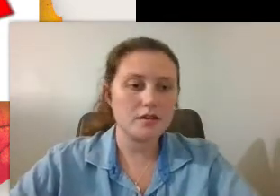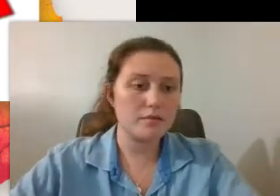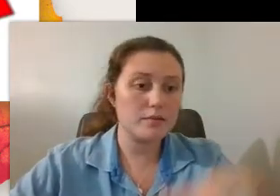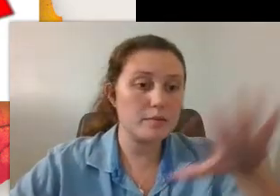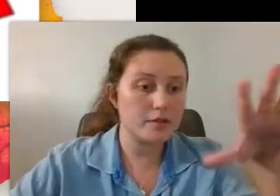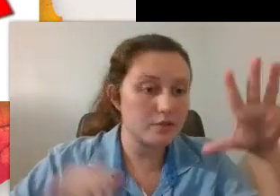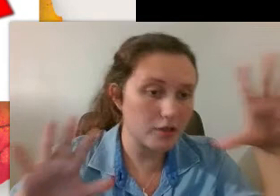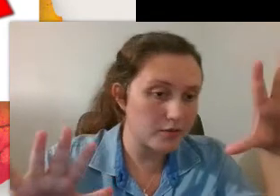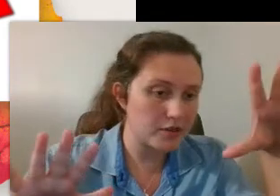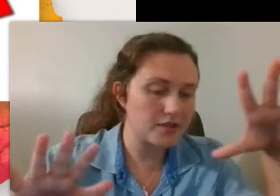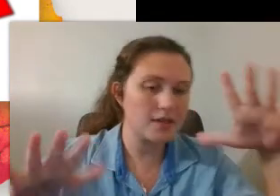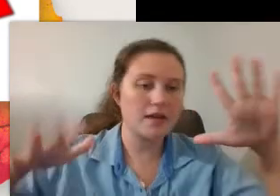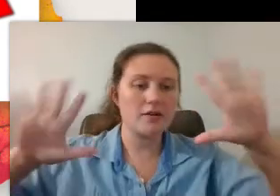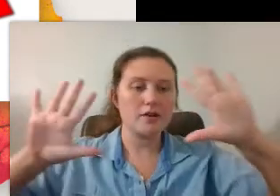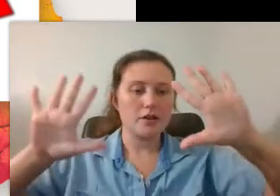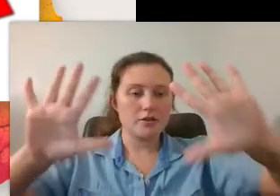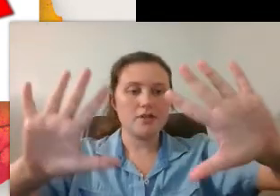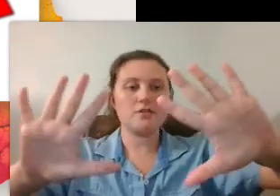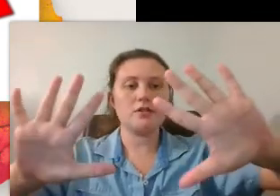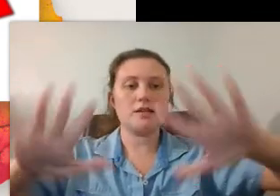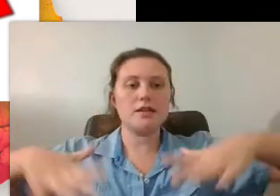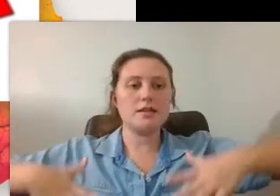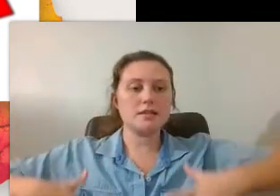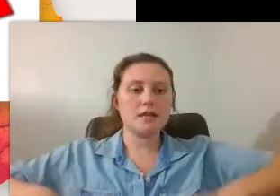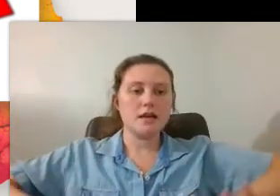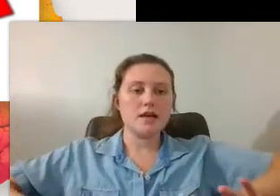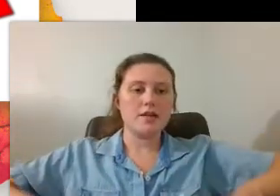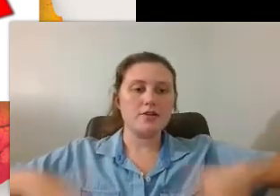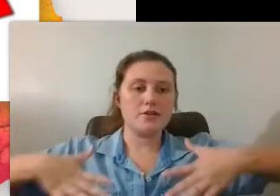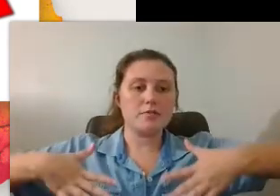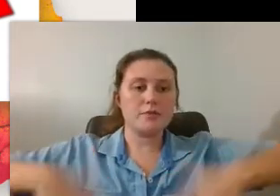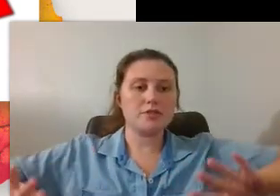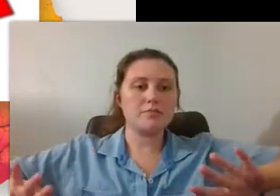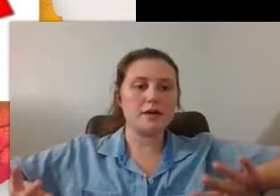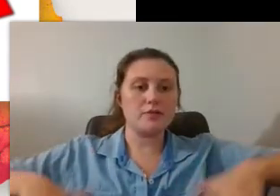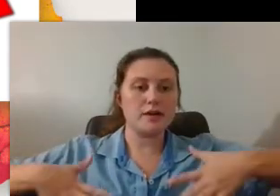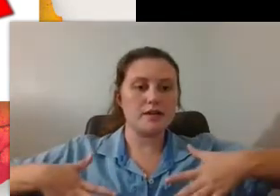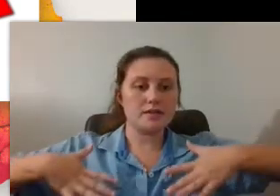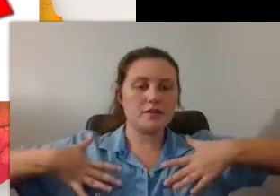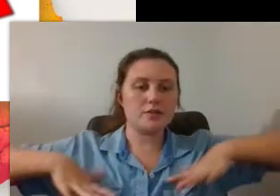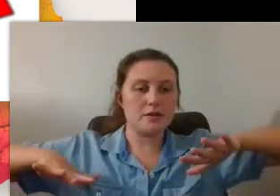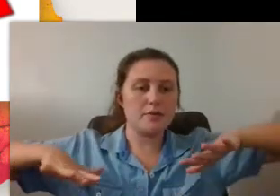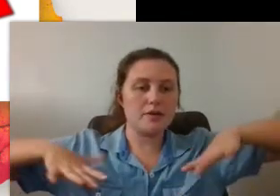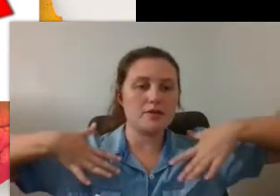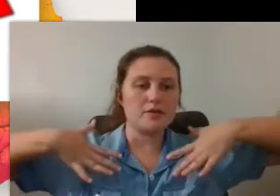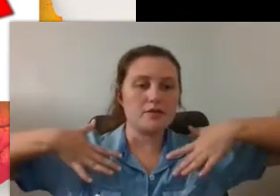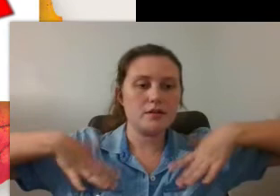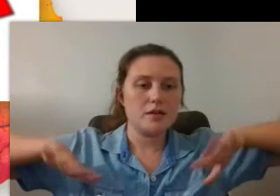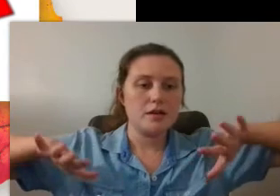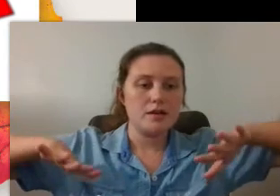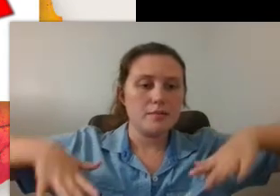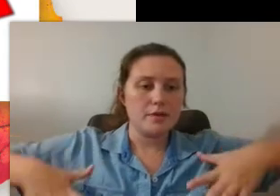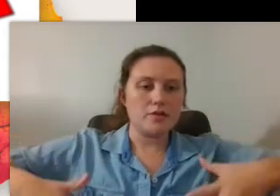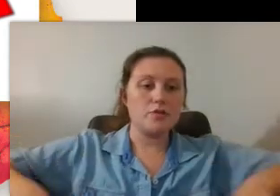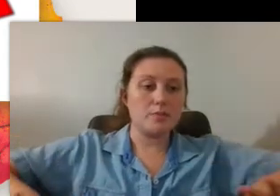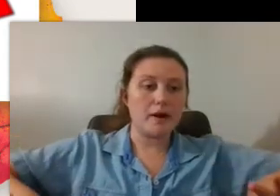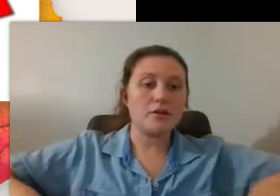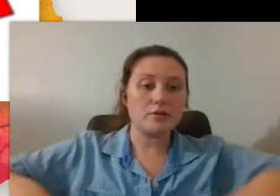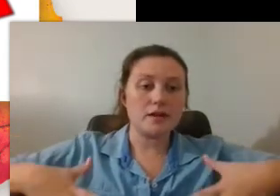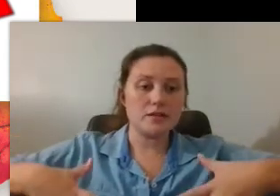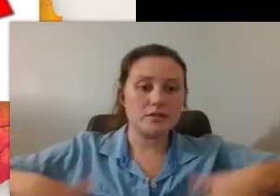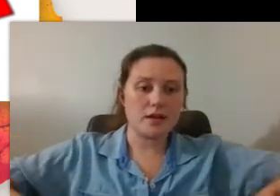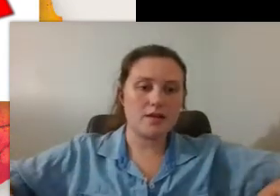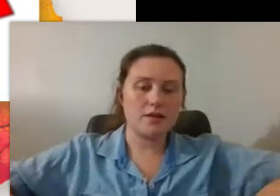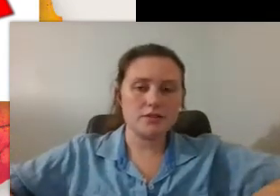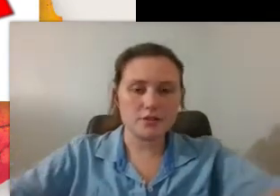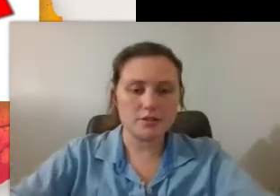Skirt. Remember, this one's hard when you're sitting down. Your hands look like this, and then you're just going to brush them by your waist. I'll do it up here, but you do it by